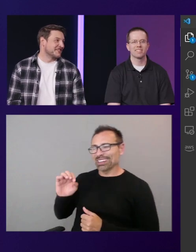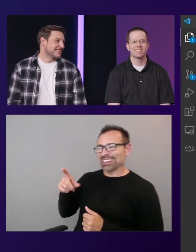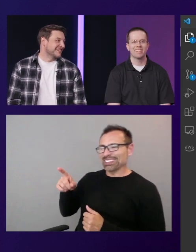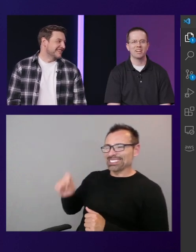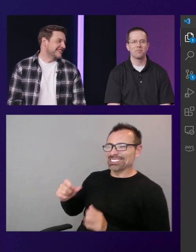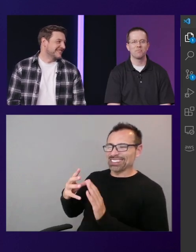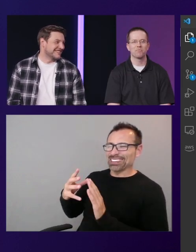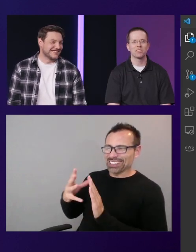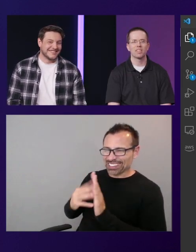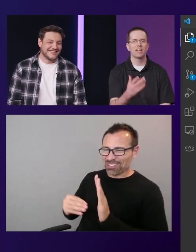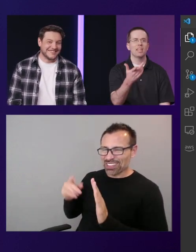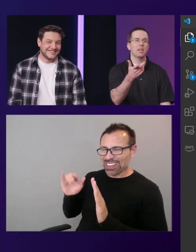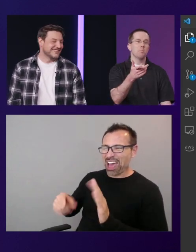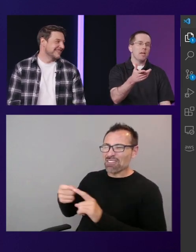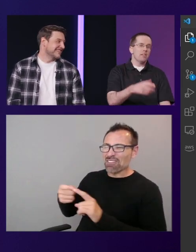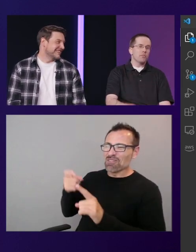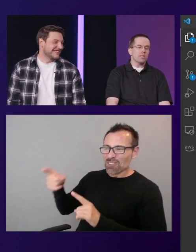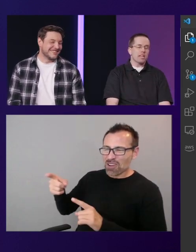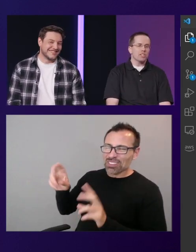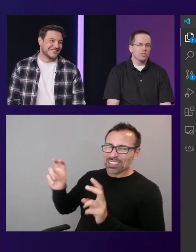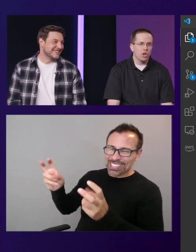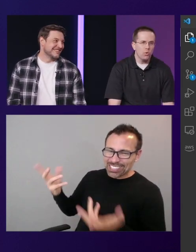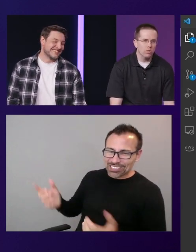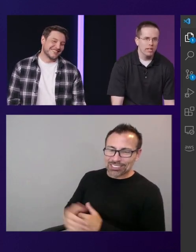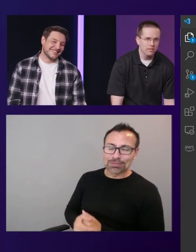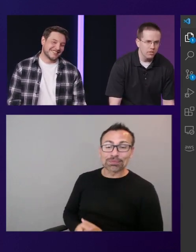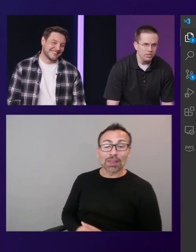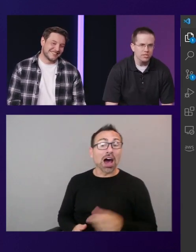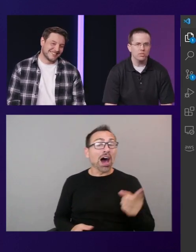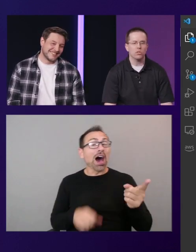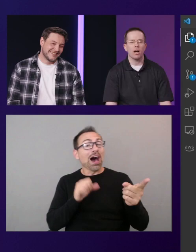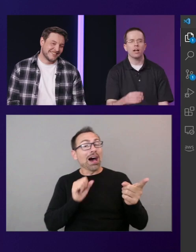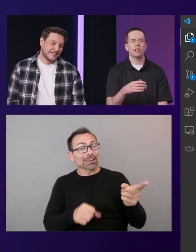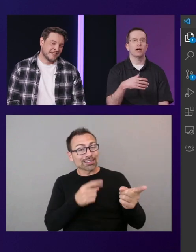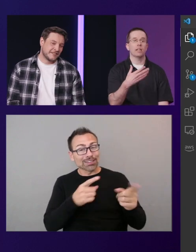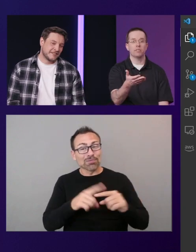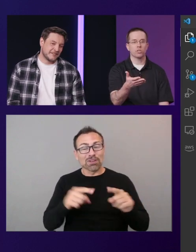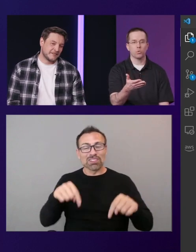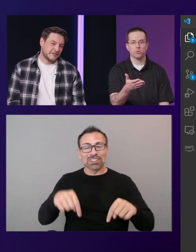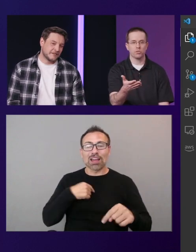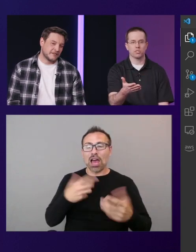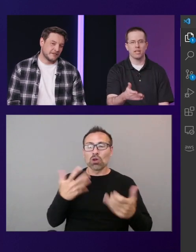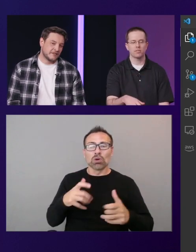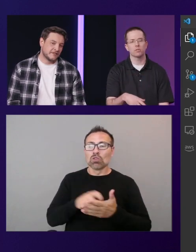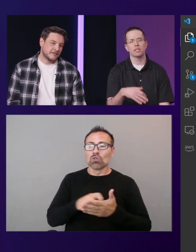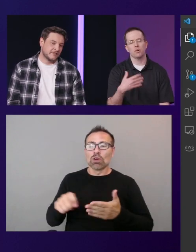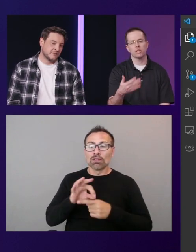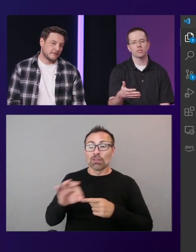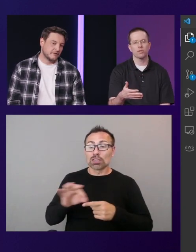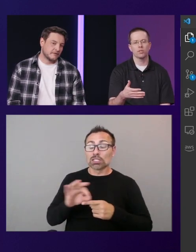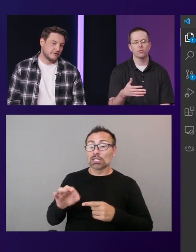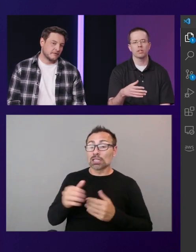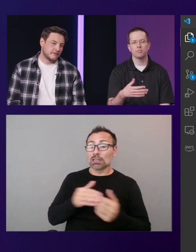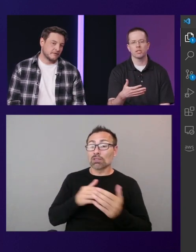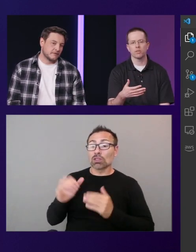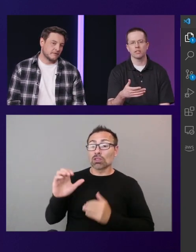issue. Yeah. And for this, I actually don't want to write the function. So even though Code Whisperer just gave it to me, I want to return an empty array list,